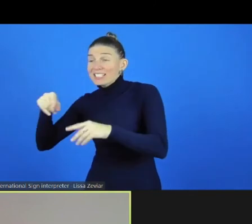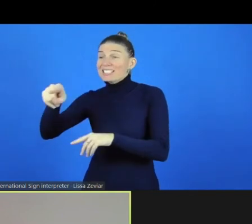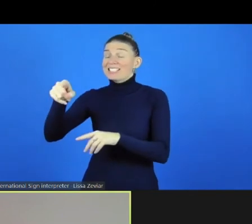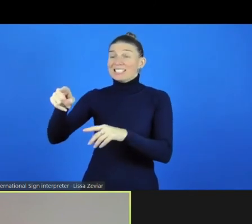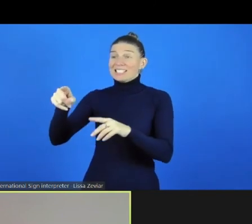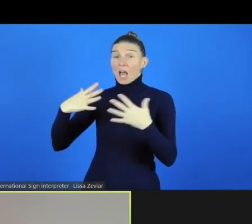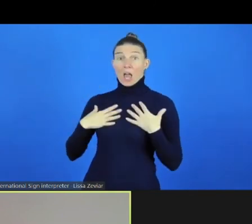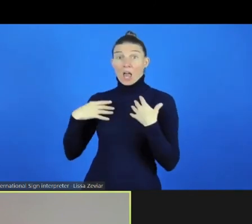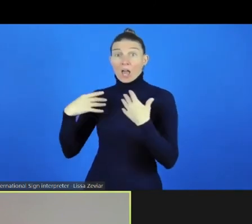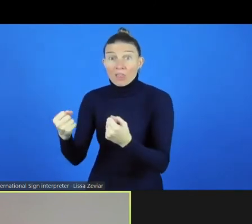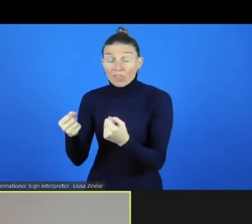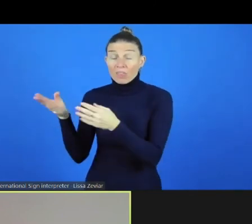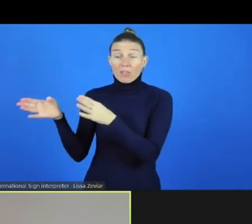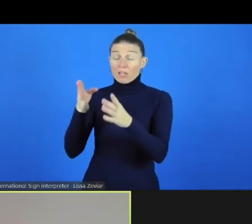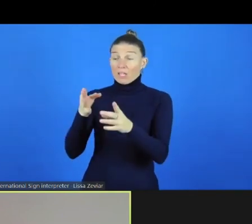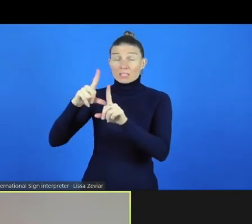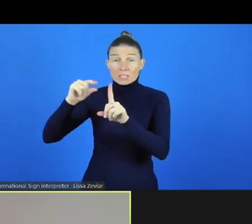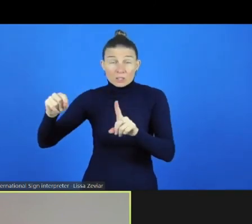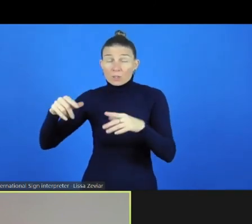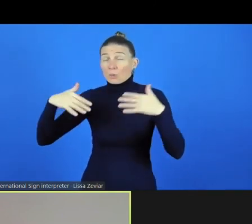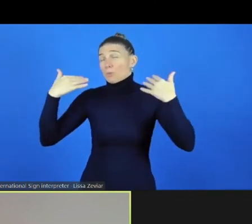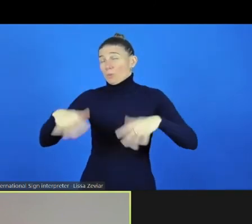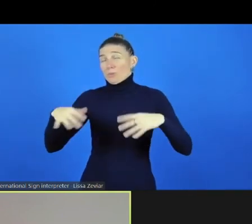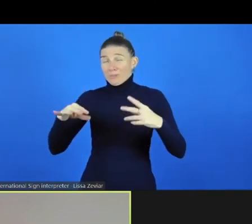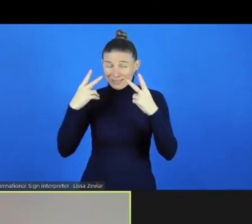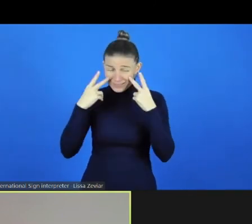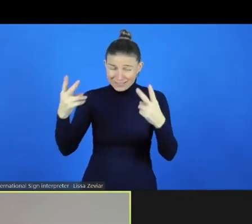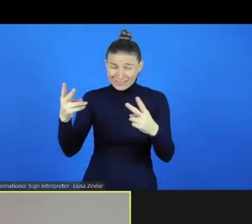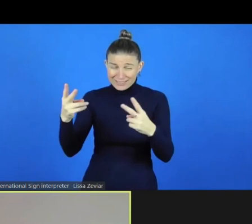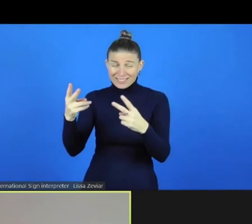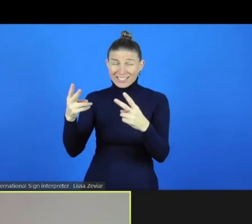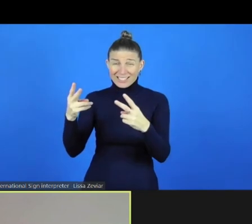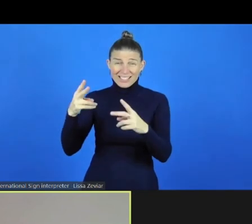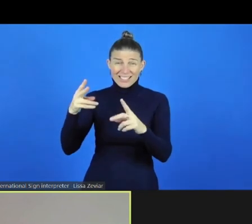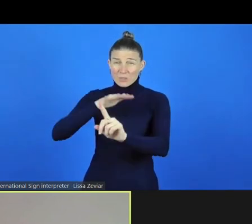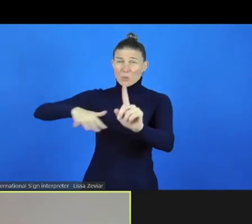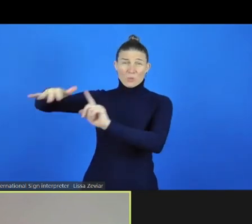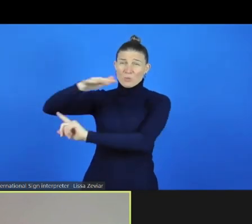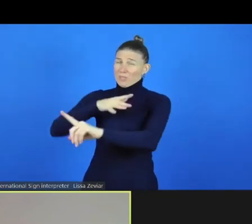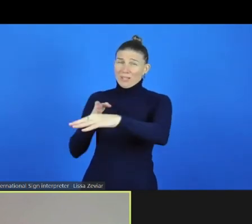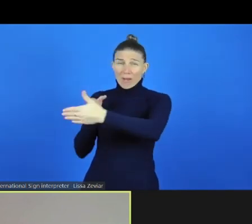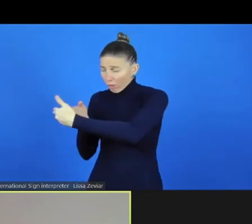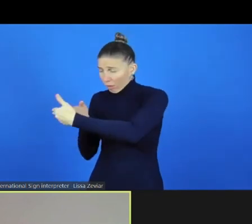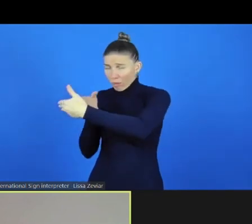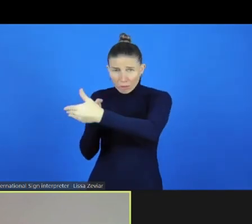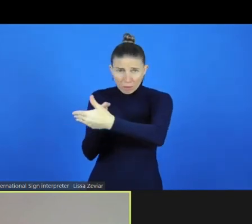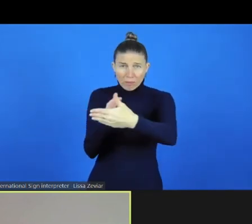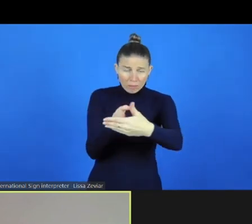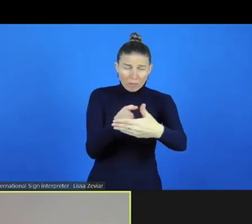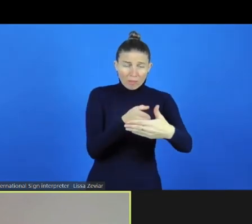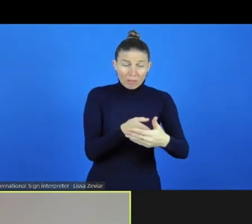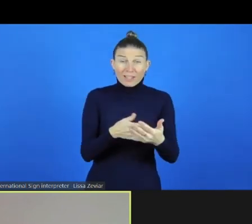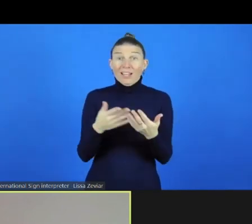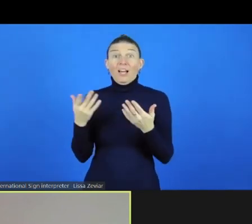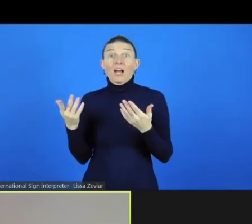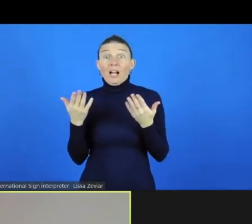really shone a light on just how inaccessible society is. You only have to look at the training that's given to teachers around